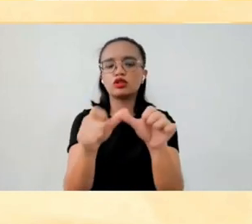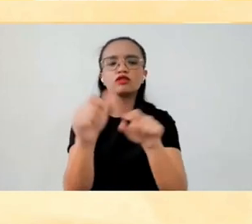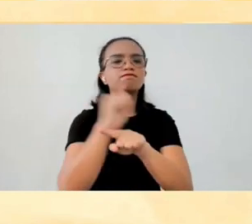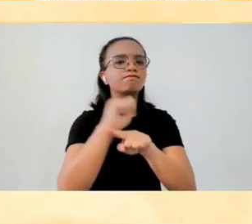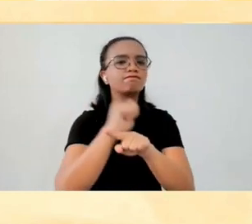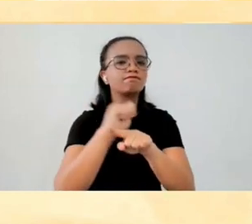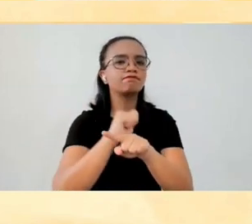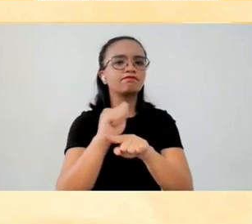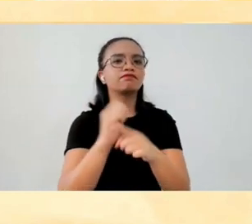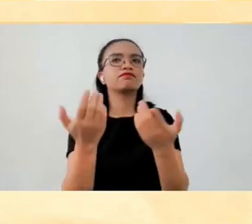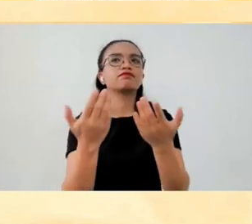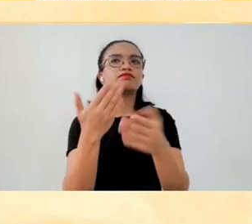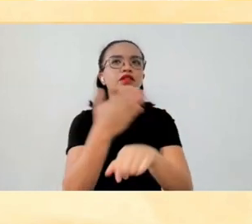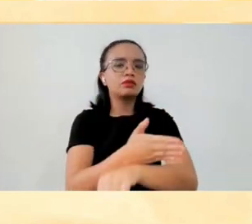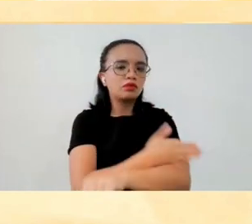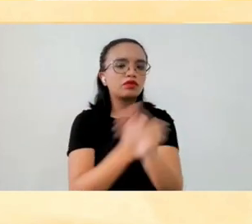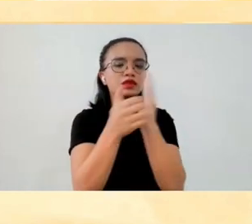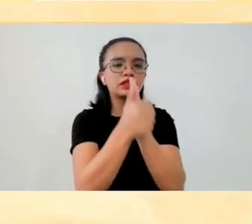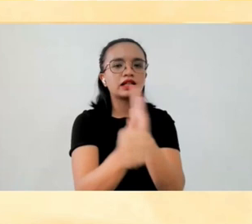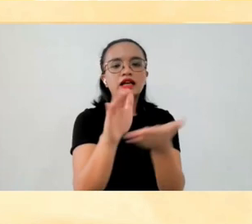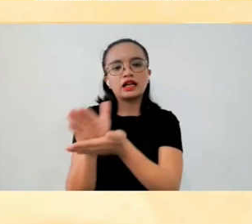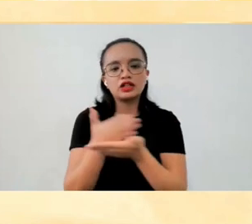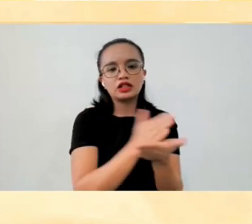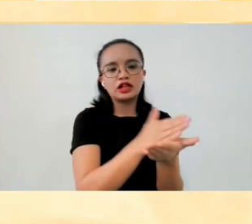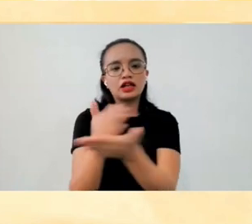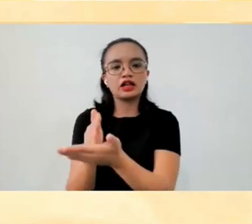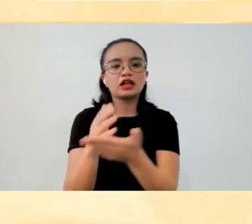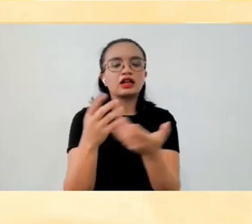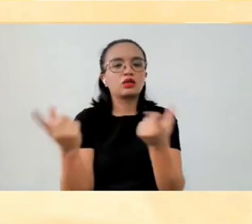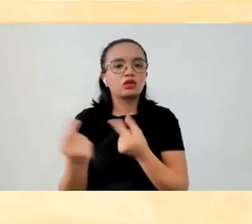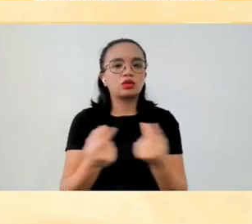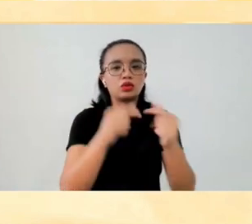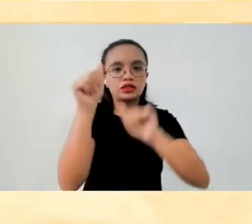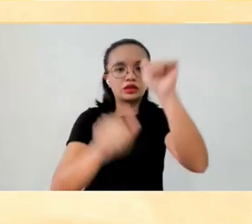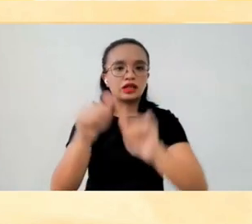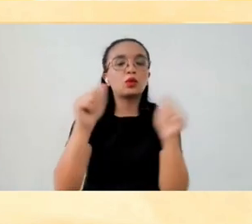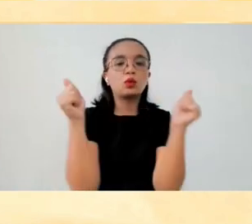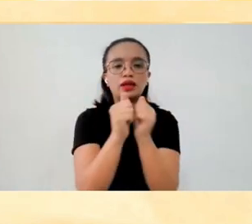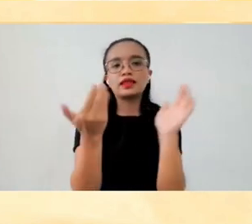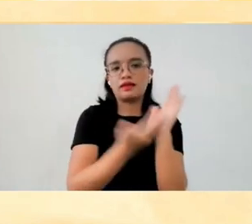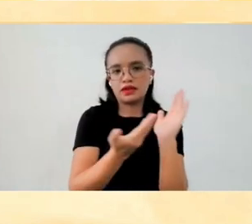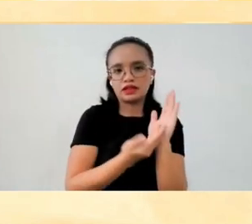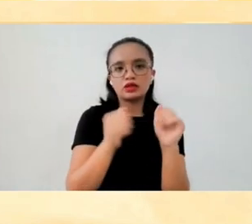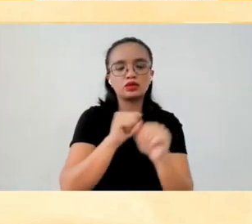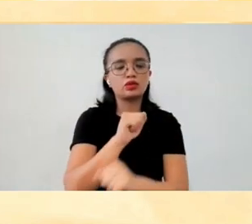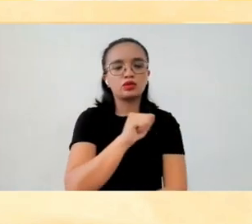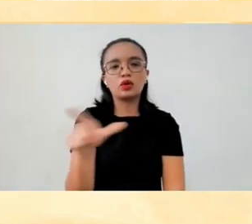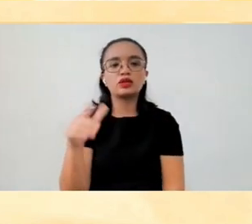skills and shares evidence-based practice of assessment to students and practitioners in the